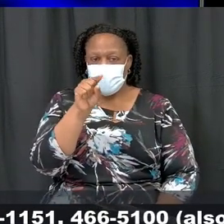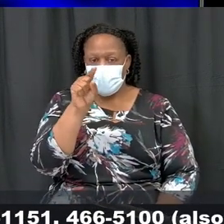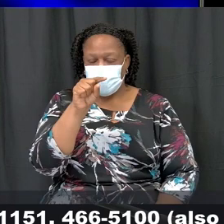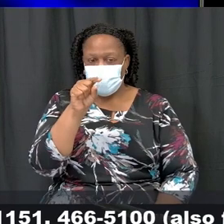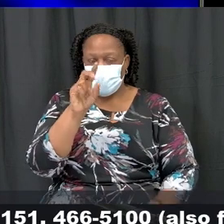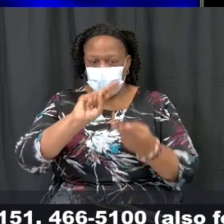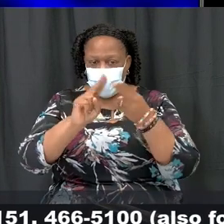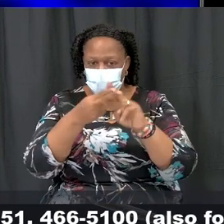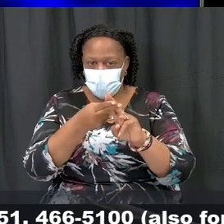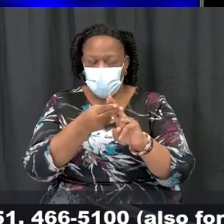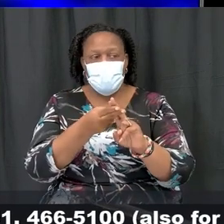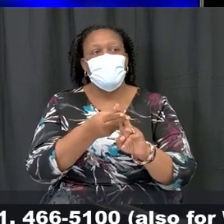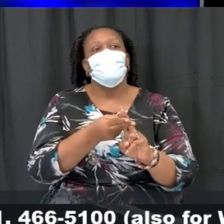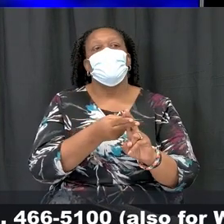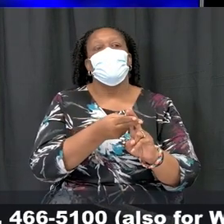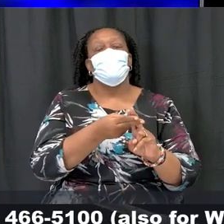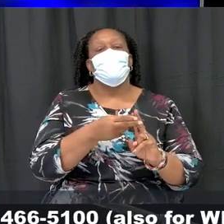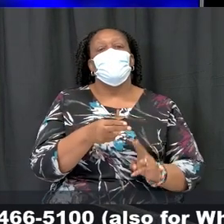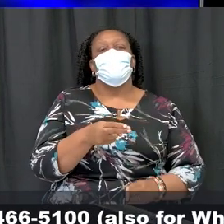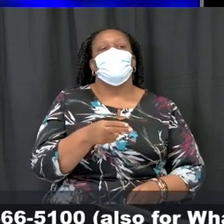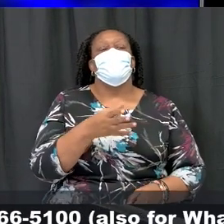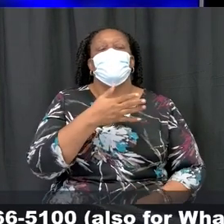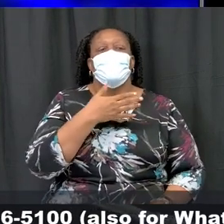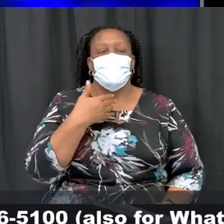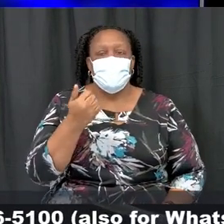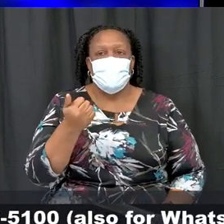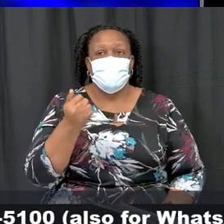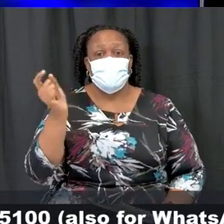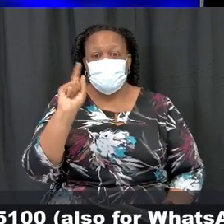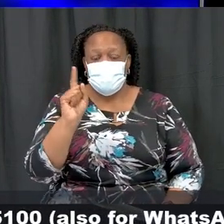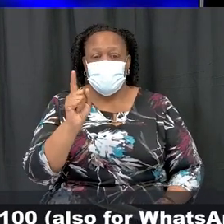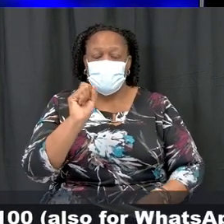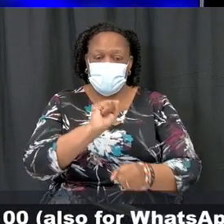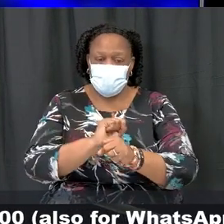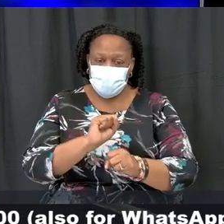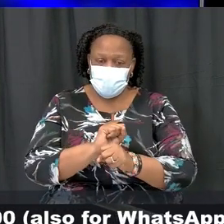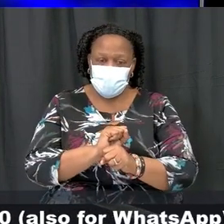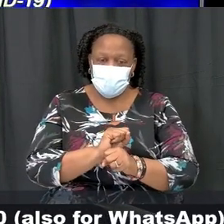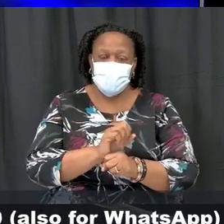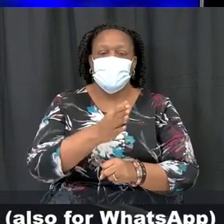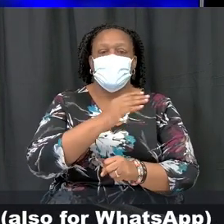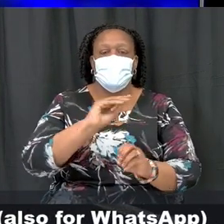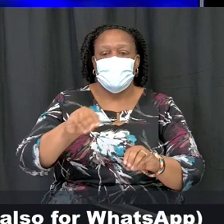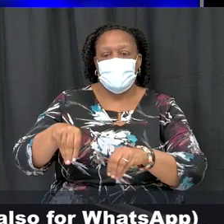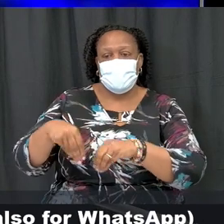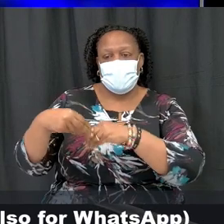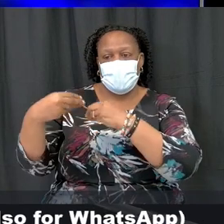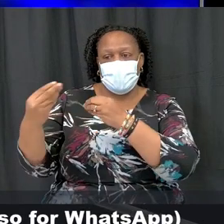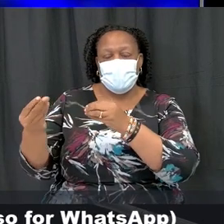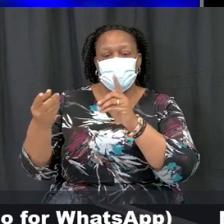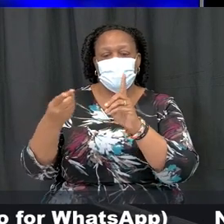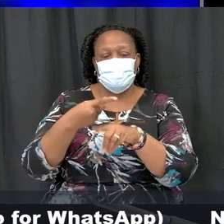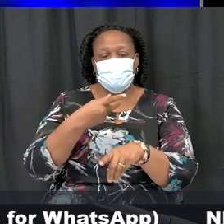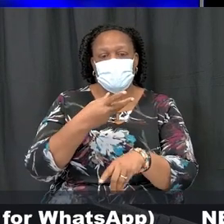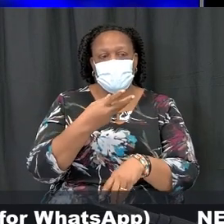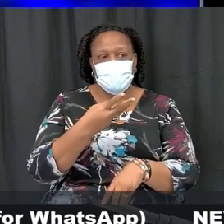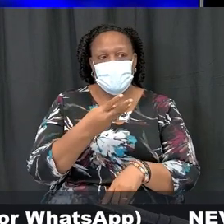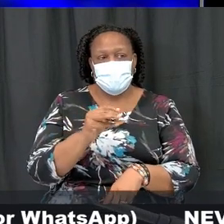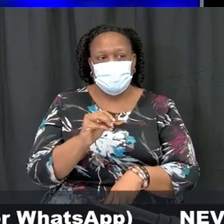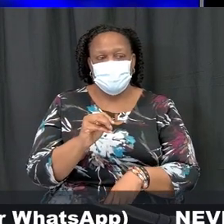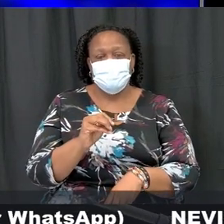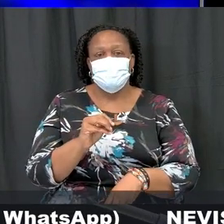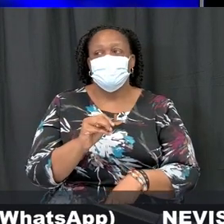work, place of employment, etc., copy directed to the Social Security Director, as well as the